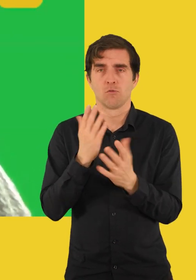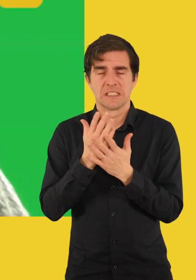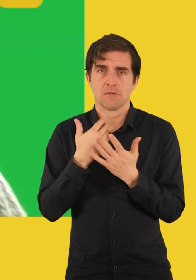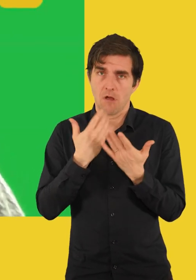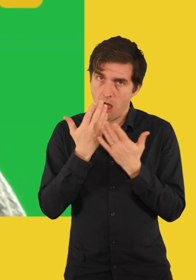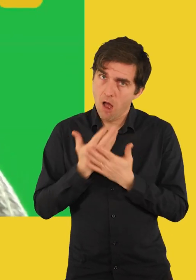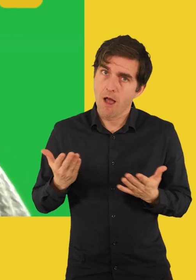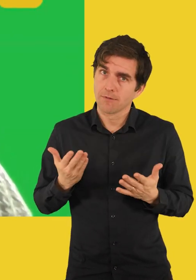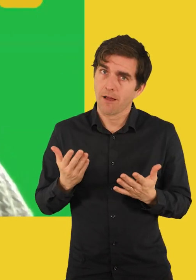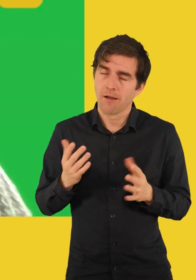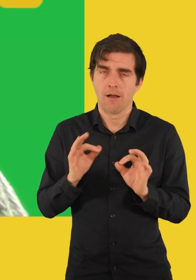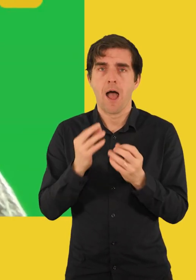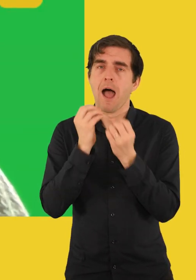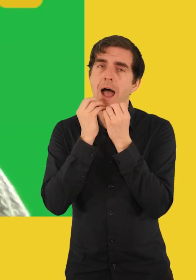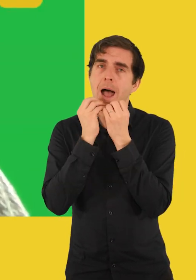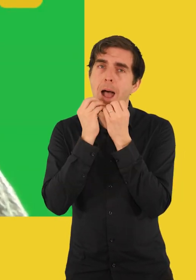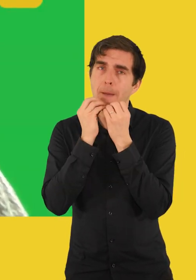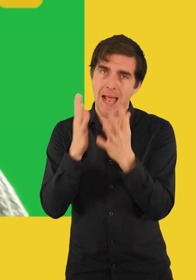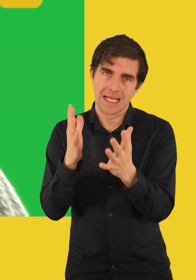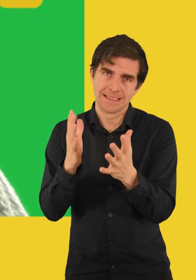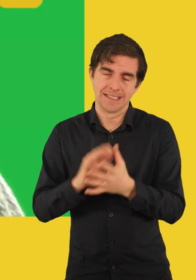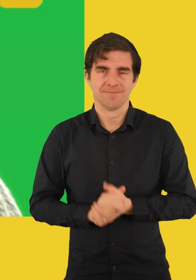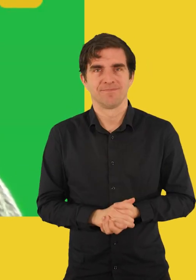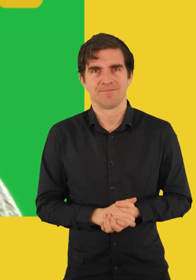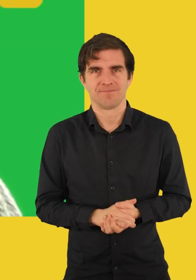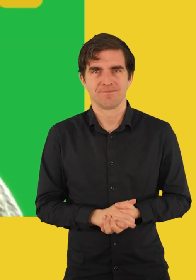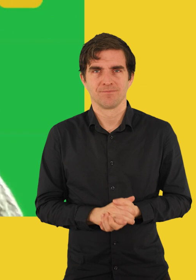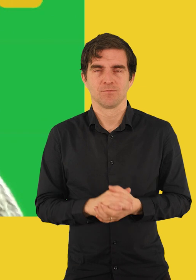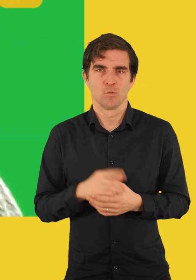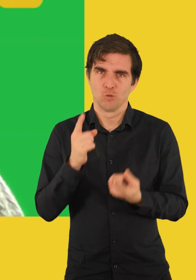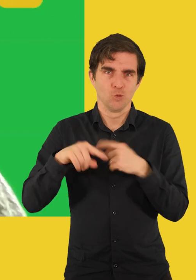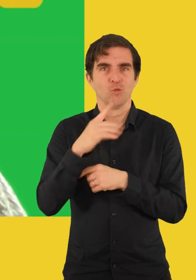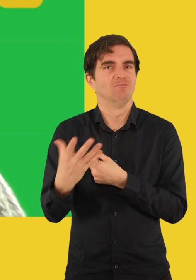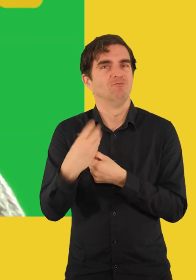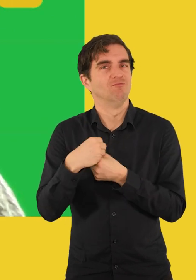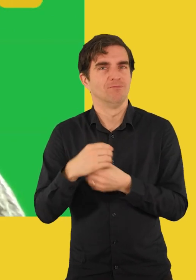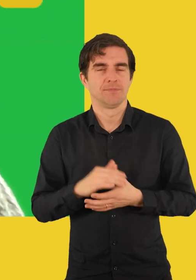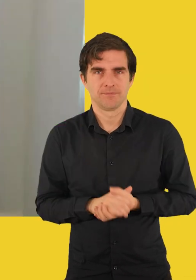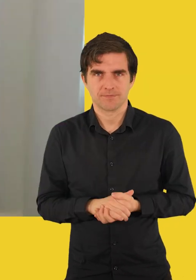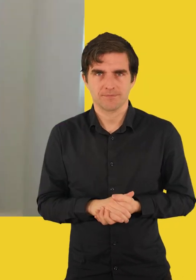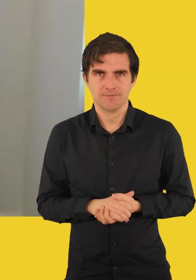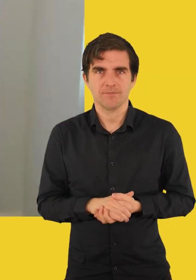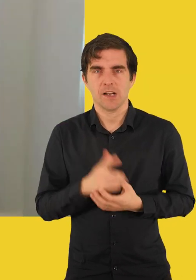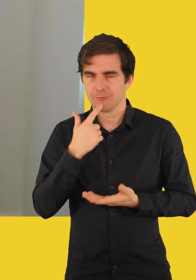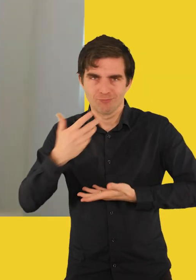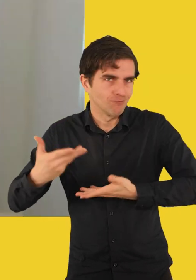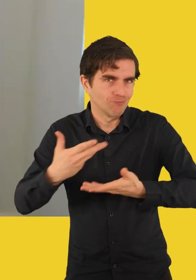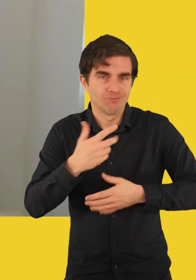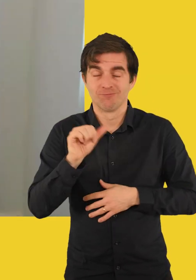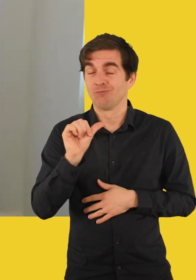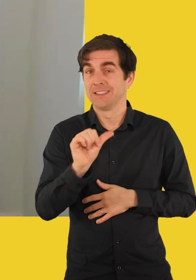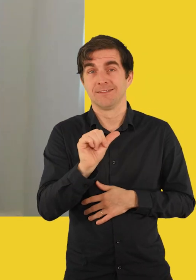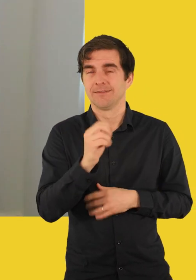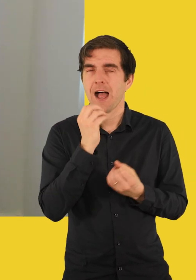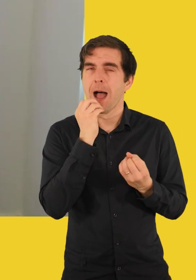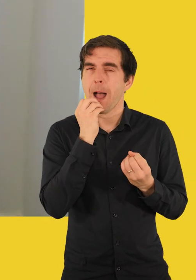was such an honor. It was such an amazing, to have you all on site and the exchange. And